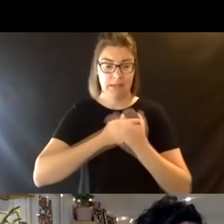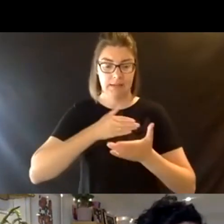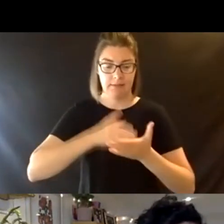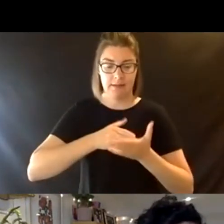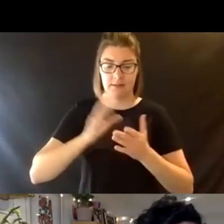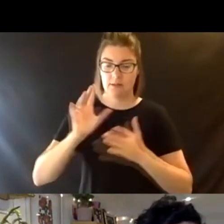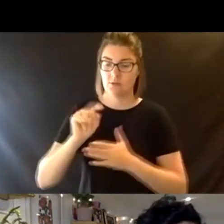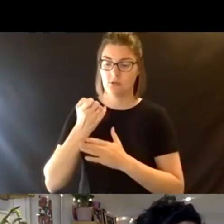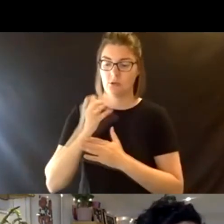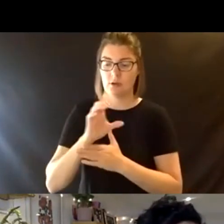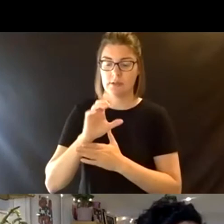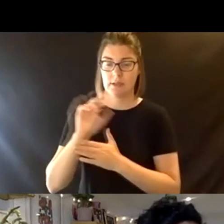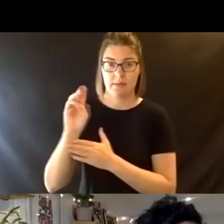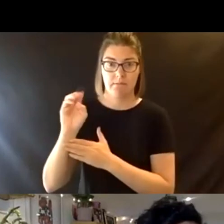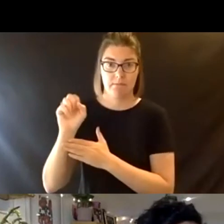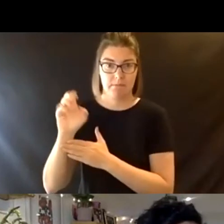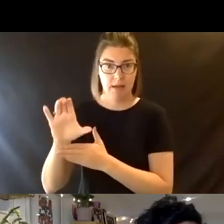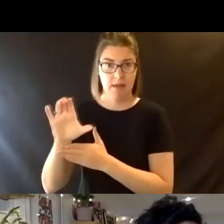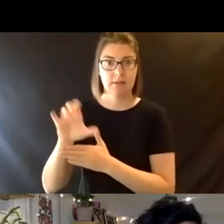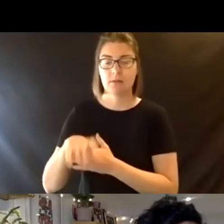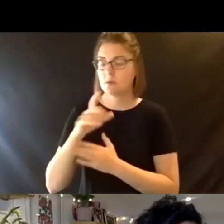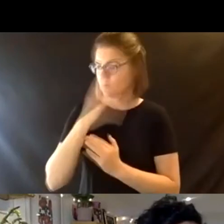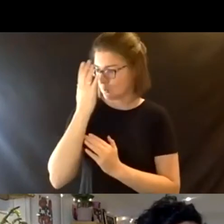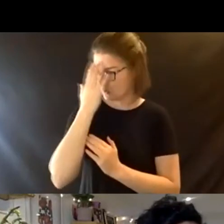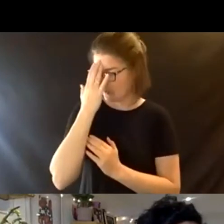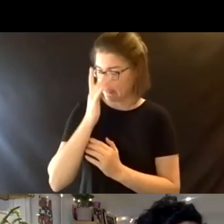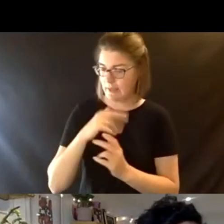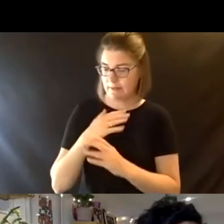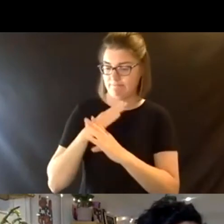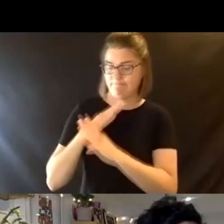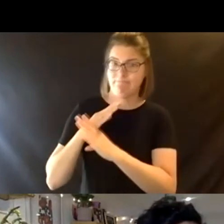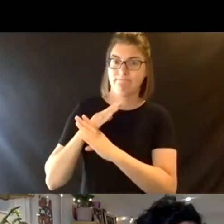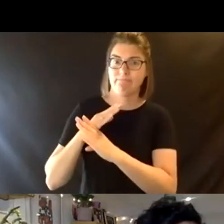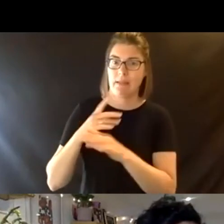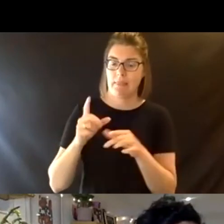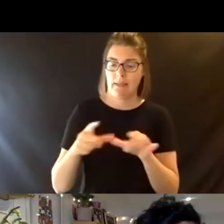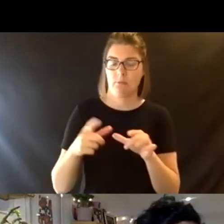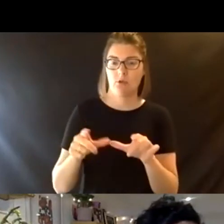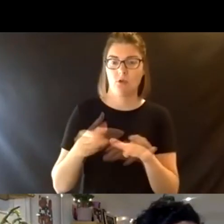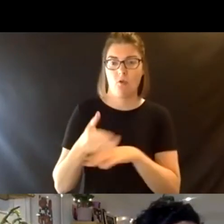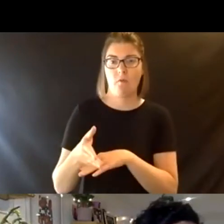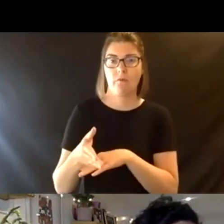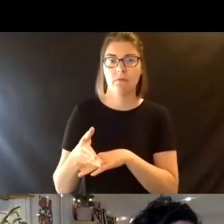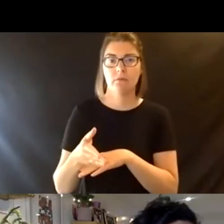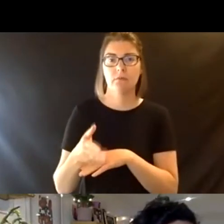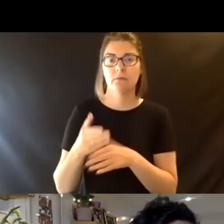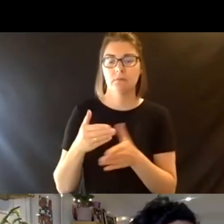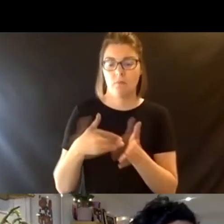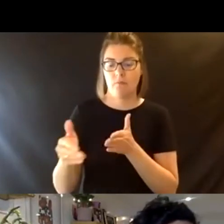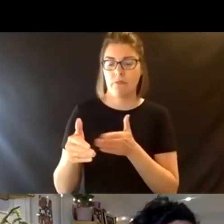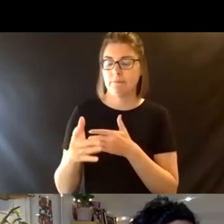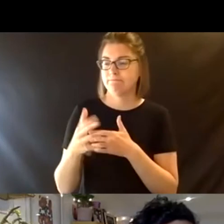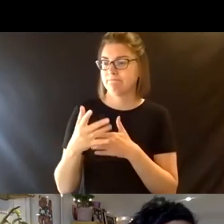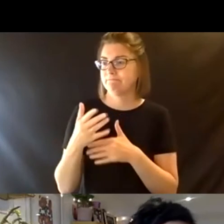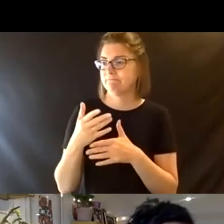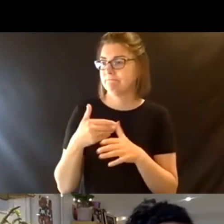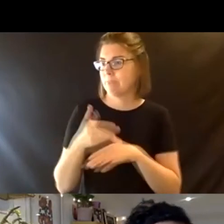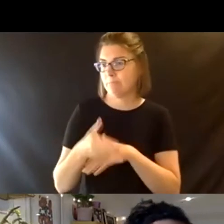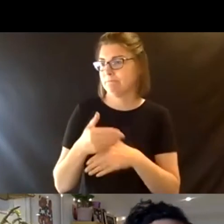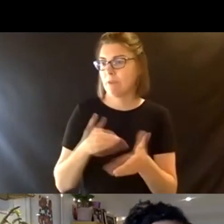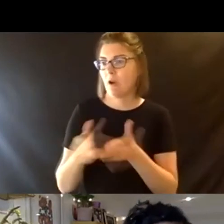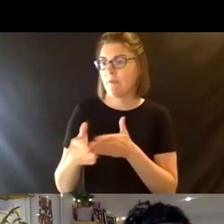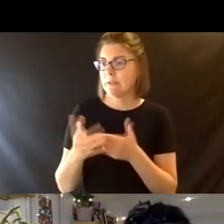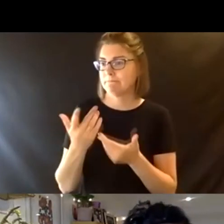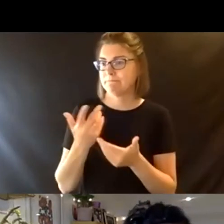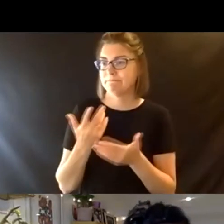need to be very aware that that kind of defensive language can oftentimes hide a little more nefarious agenda.